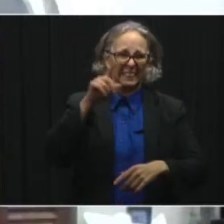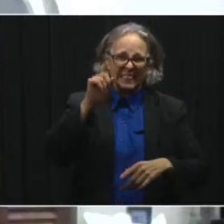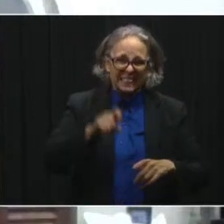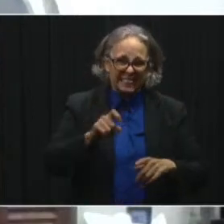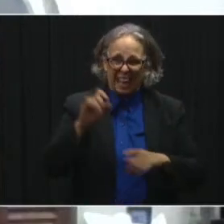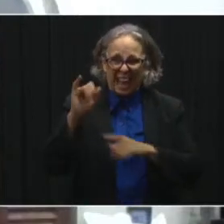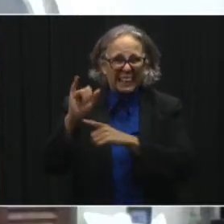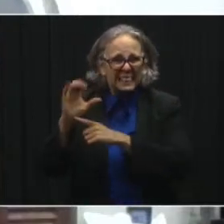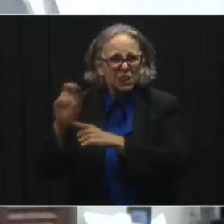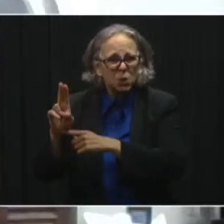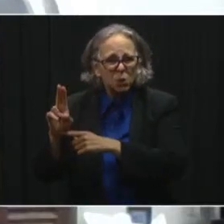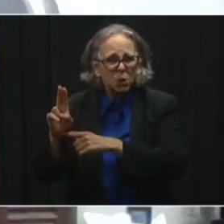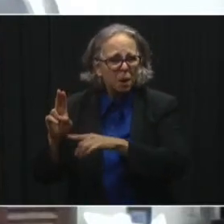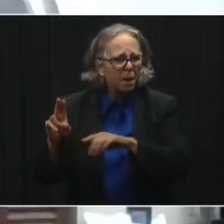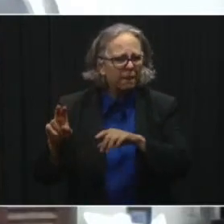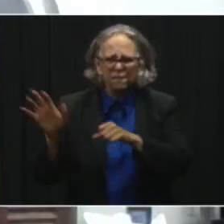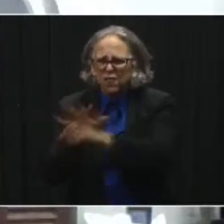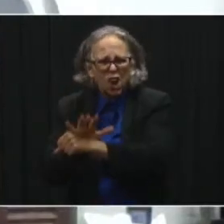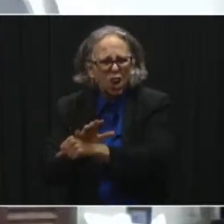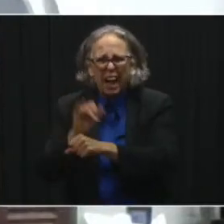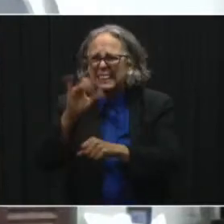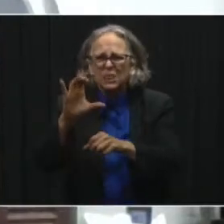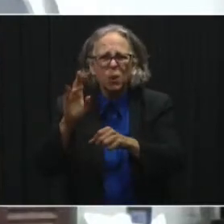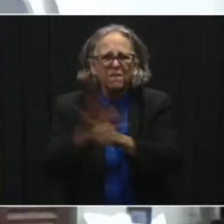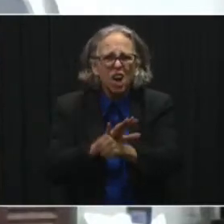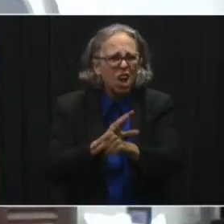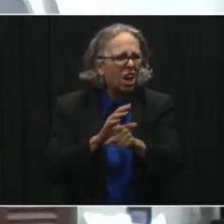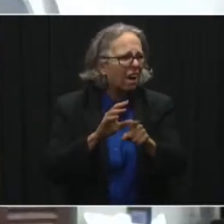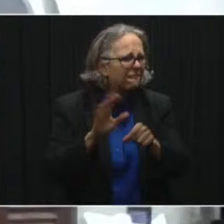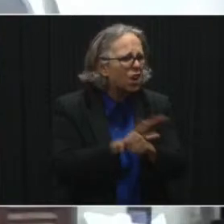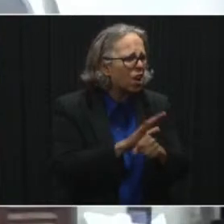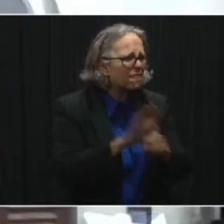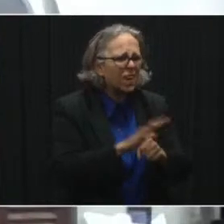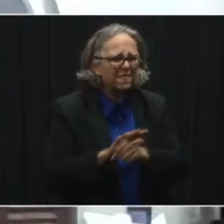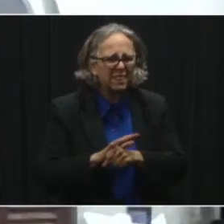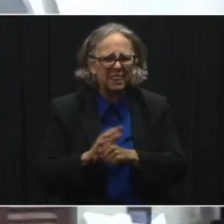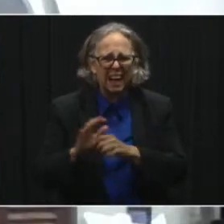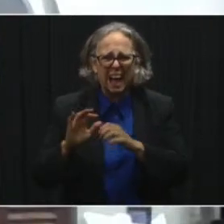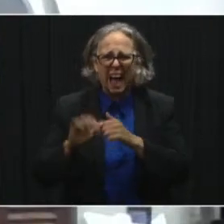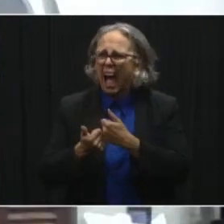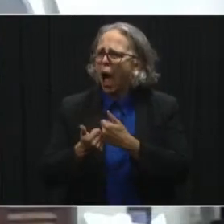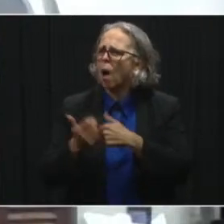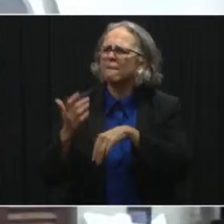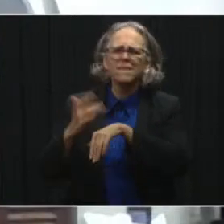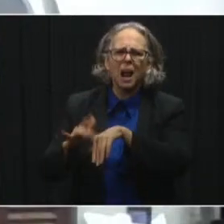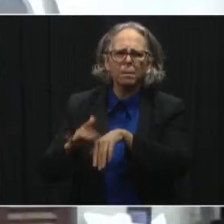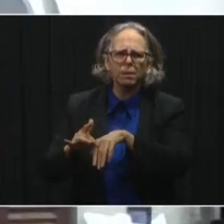spot. And oftentimes those spots open up when we lose patients.